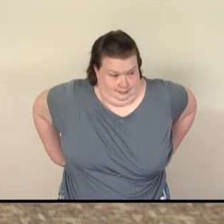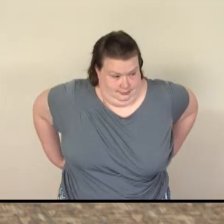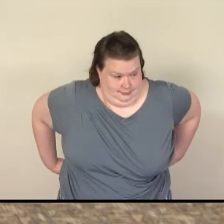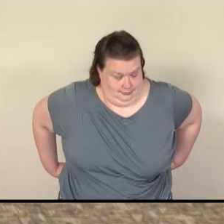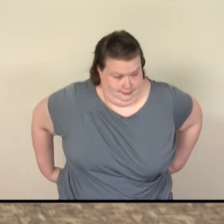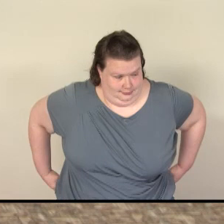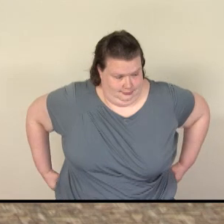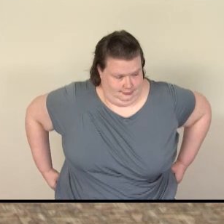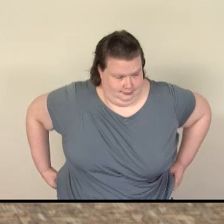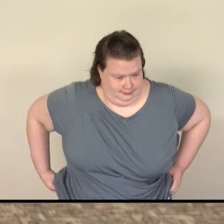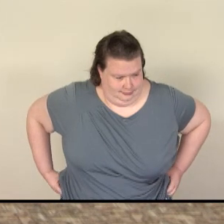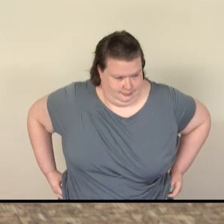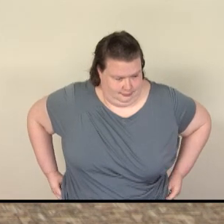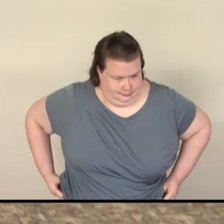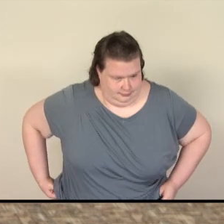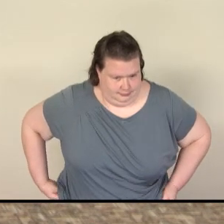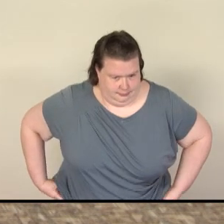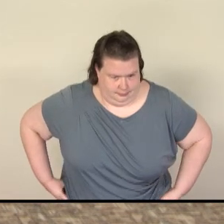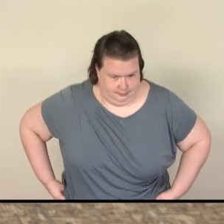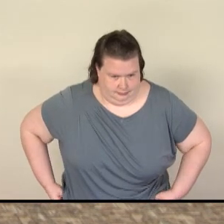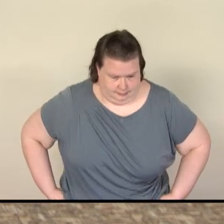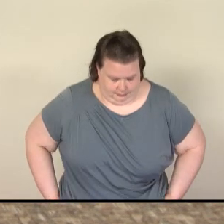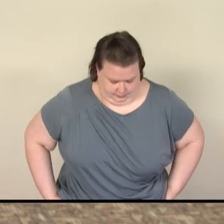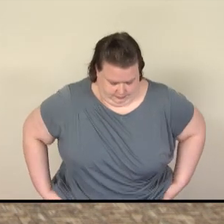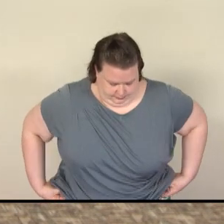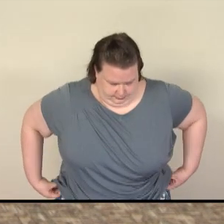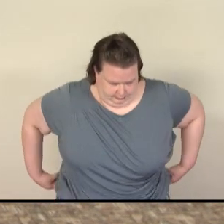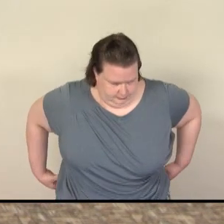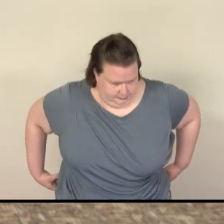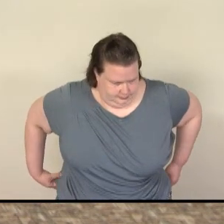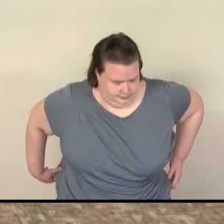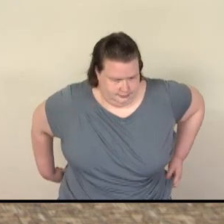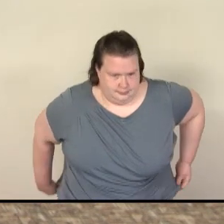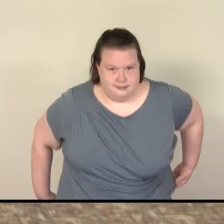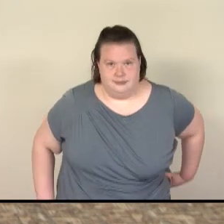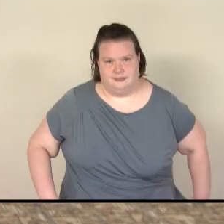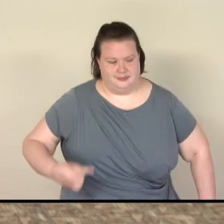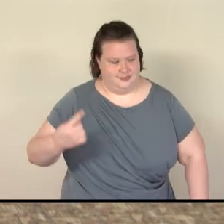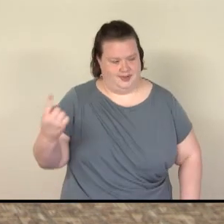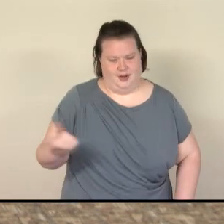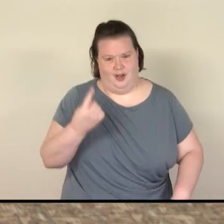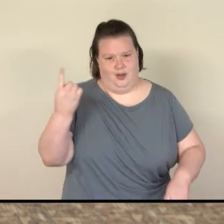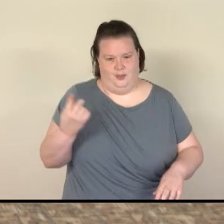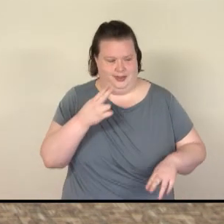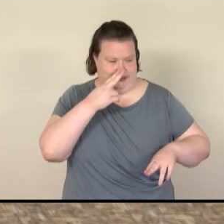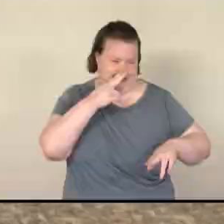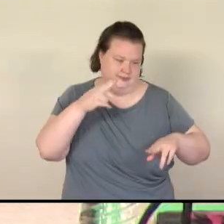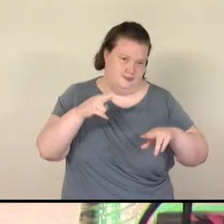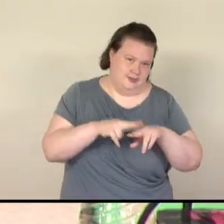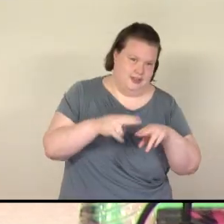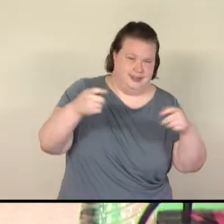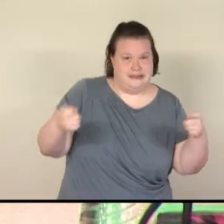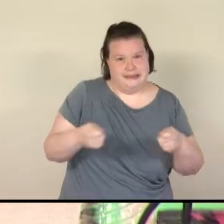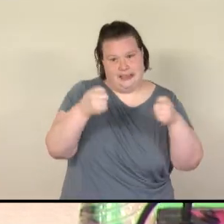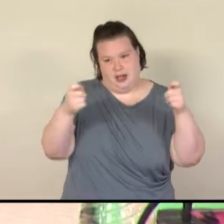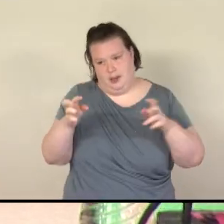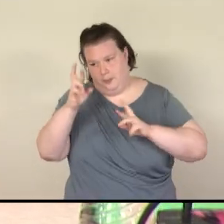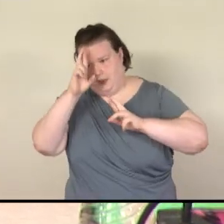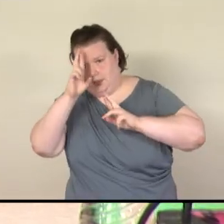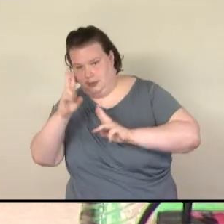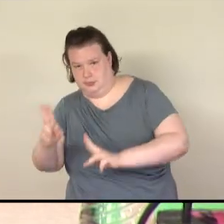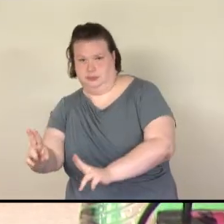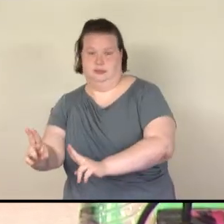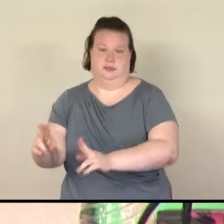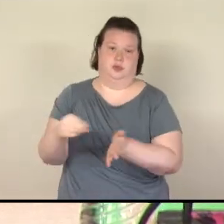He's fun. That's awesome. Fun guy. Okay, always a fun time to celebrate students and coaches and the great work that's